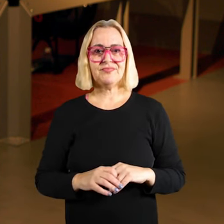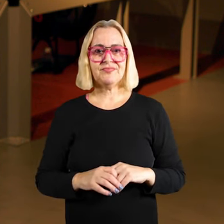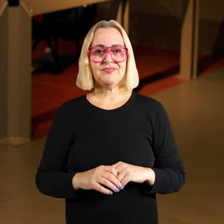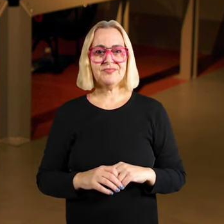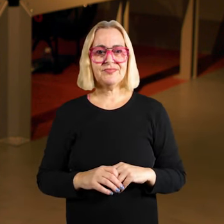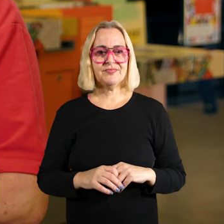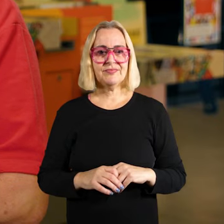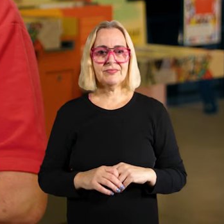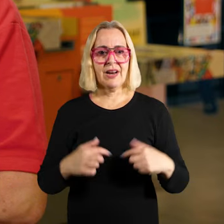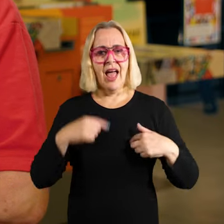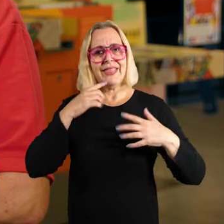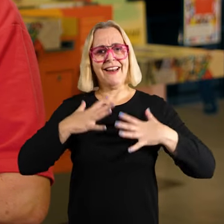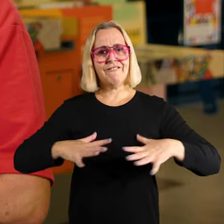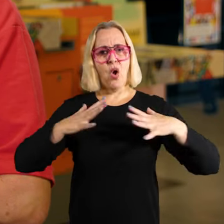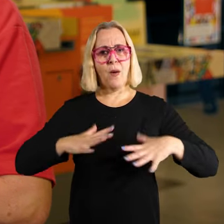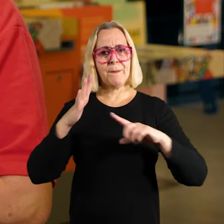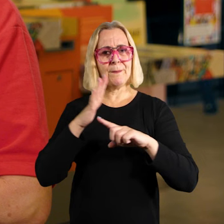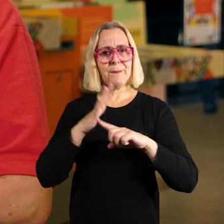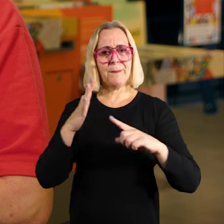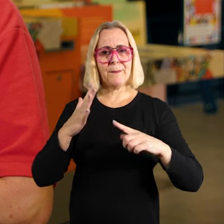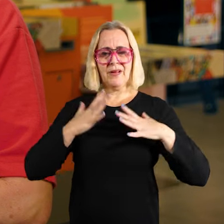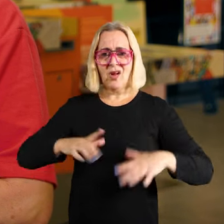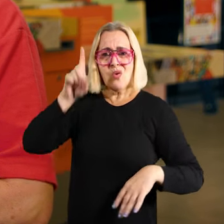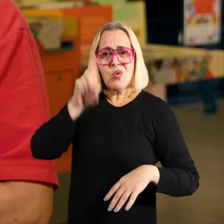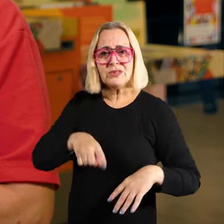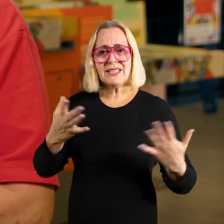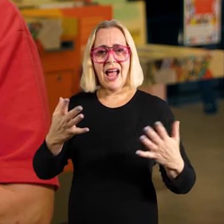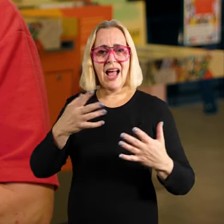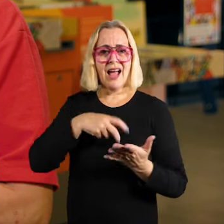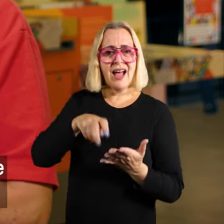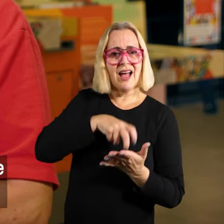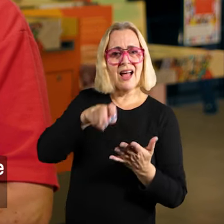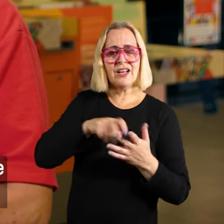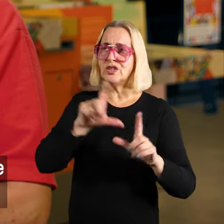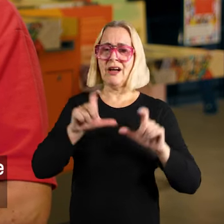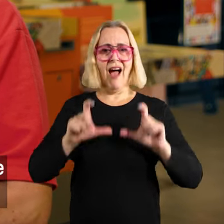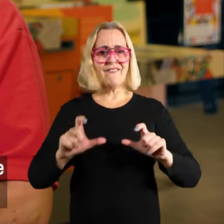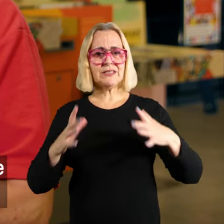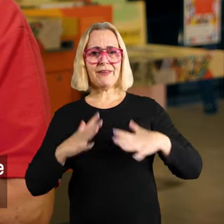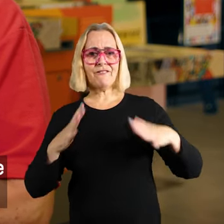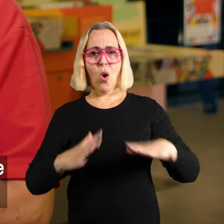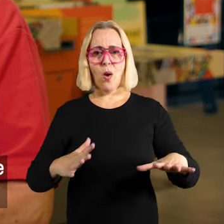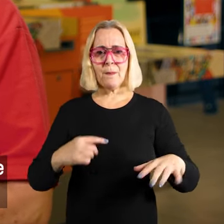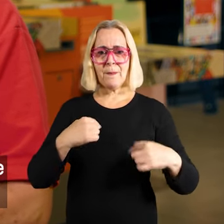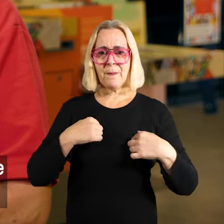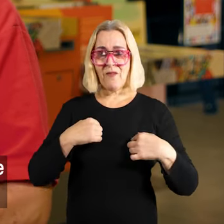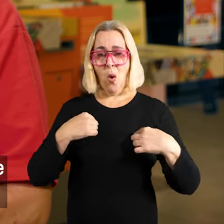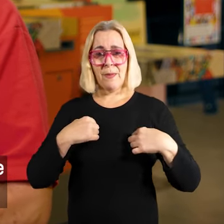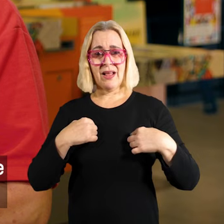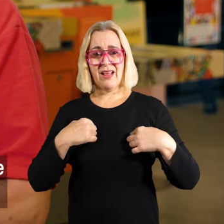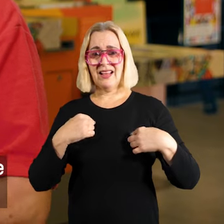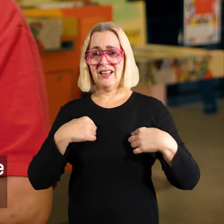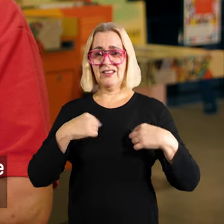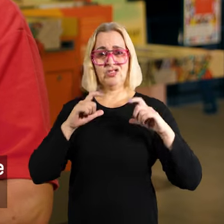walk beside it. I think the feel of the uniform is important because you're wearing it all day and you're walking around, and you should be